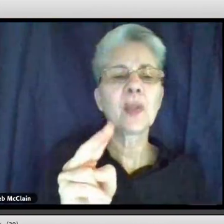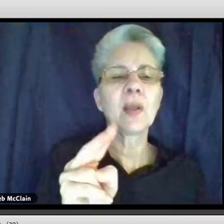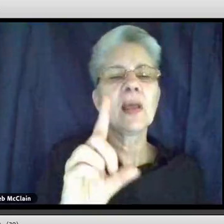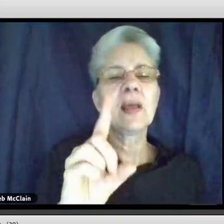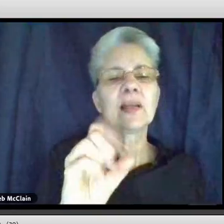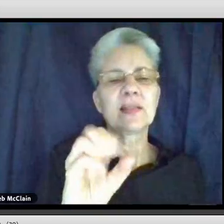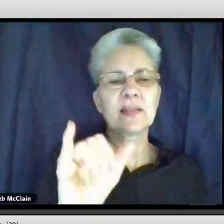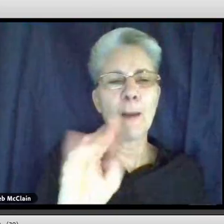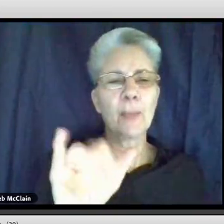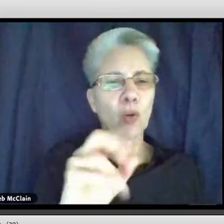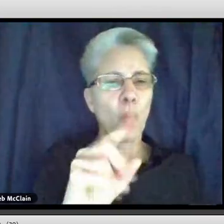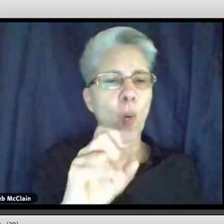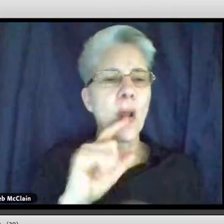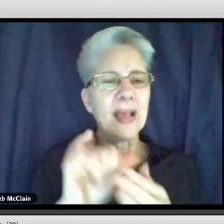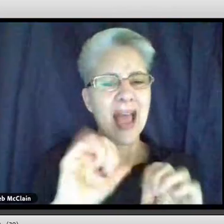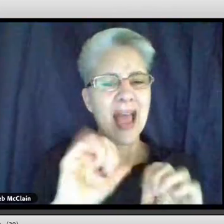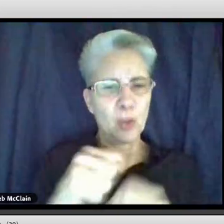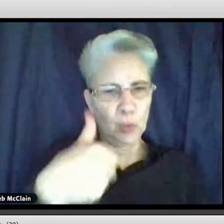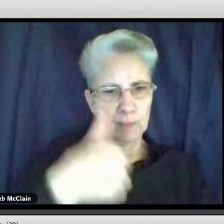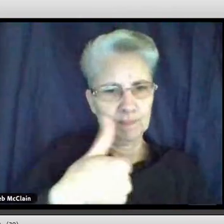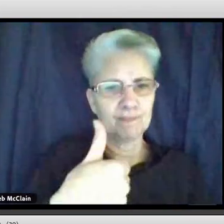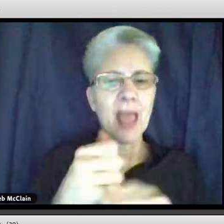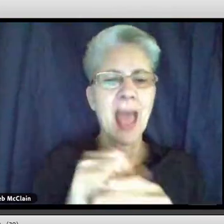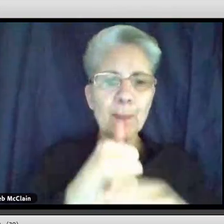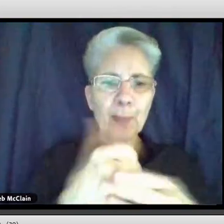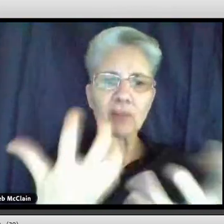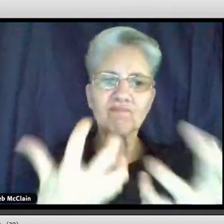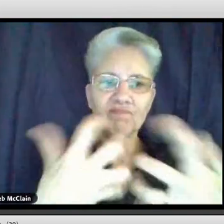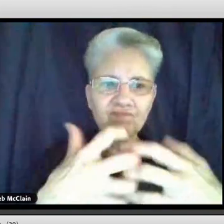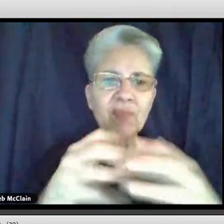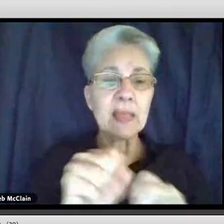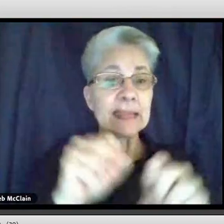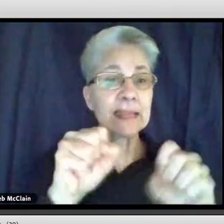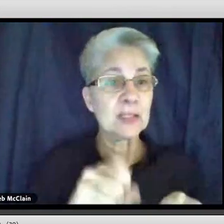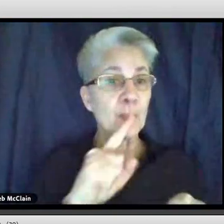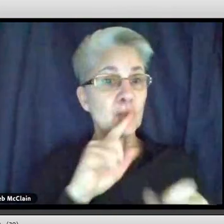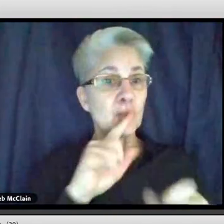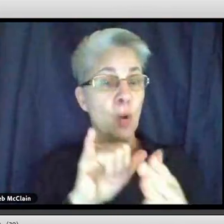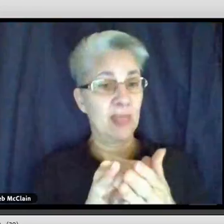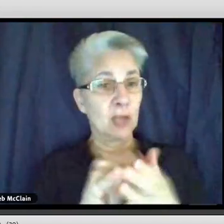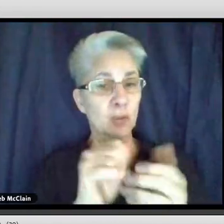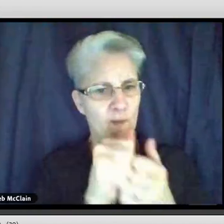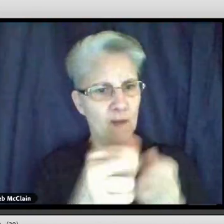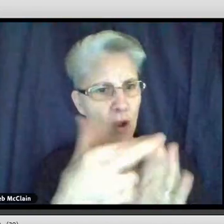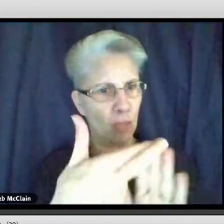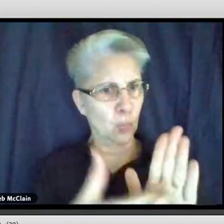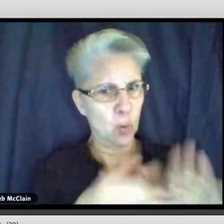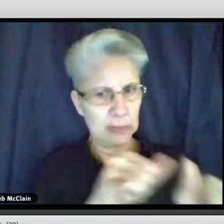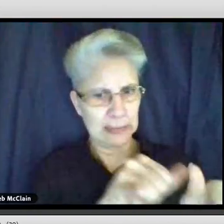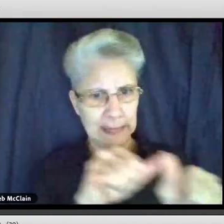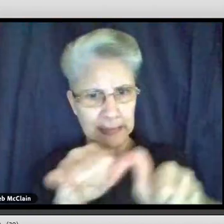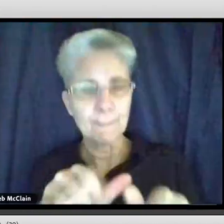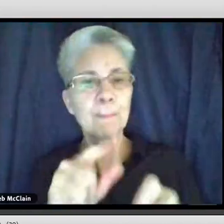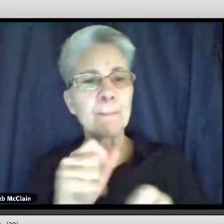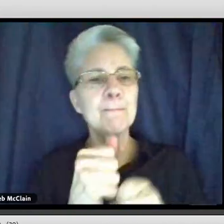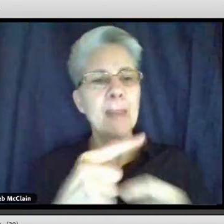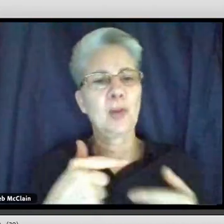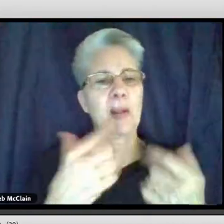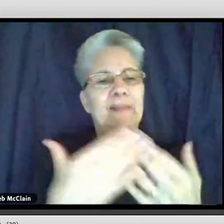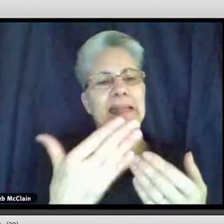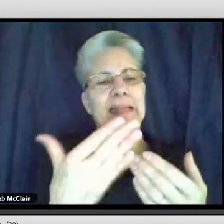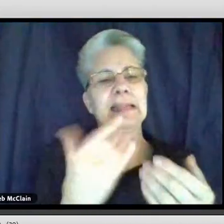is the schema that is used and built directly into the system in a way to make sure you're following the rules of the schema, but also to make your lives a